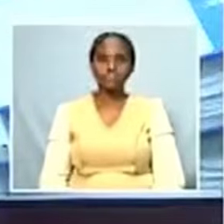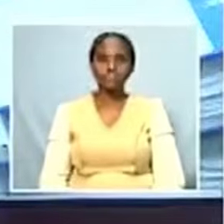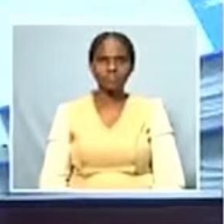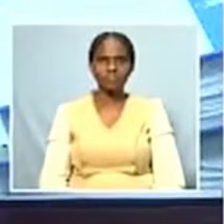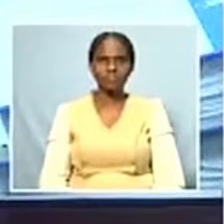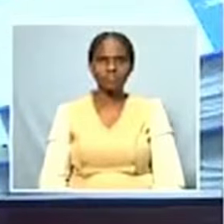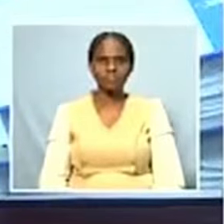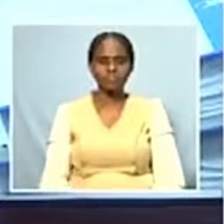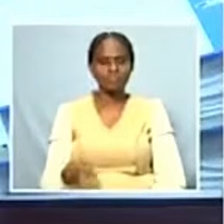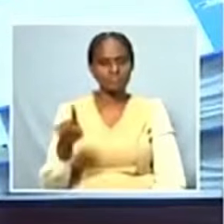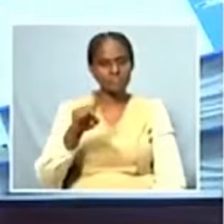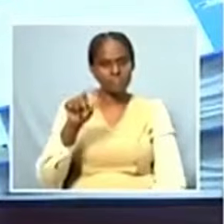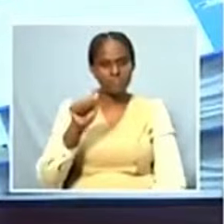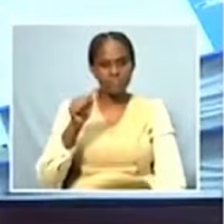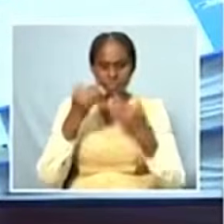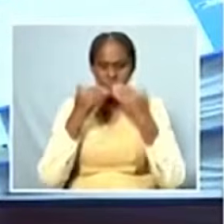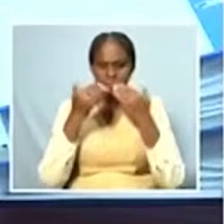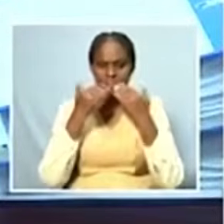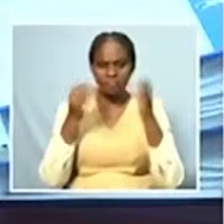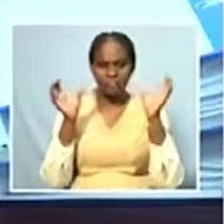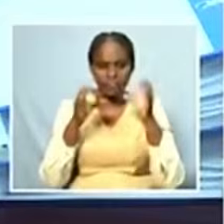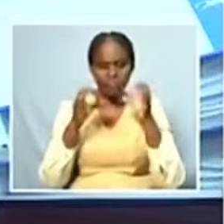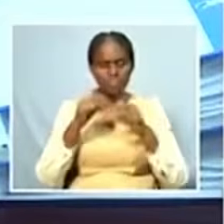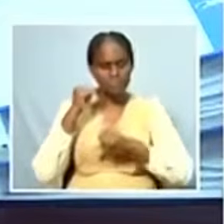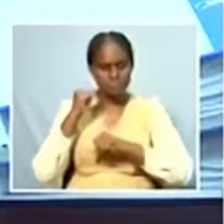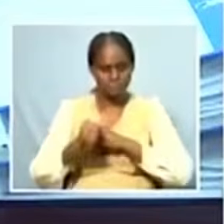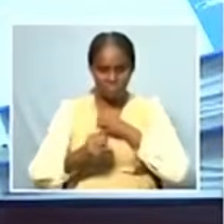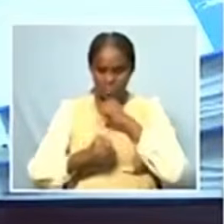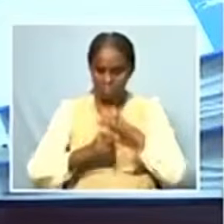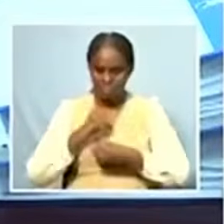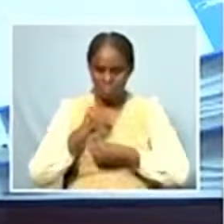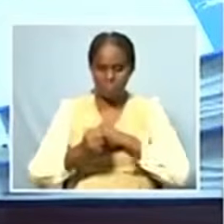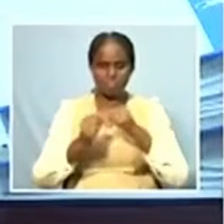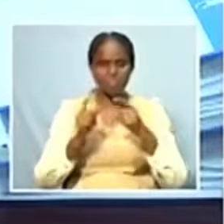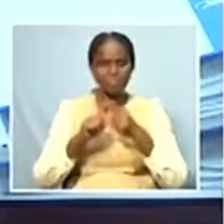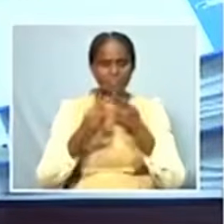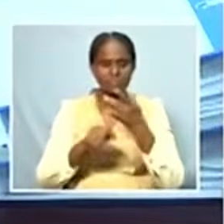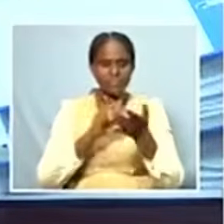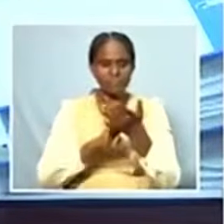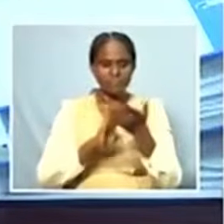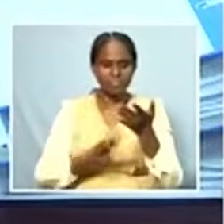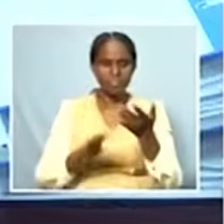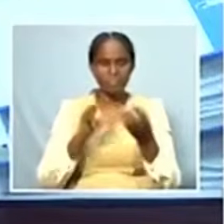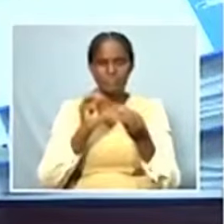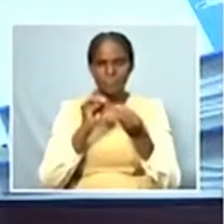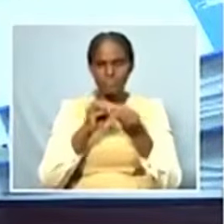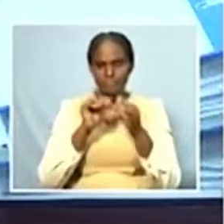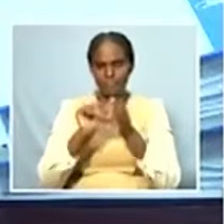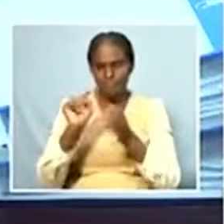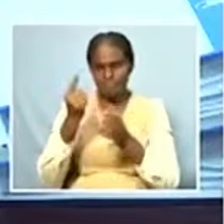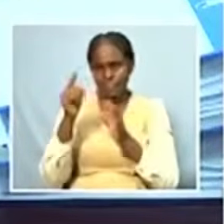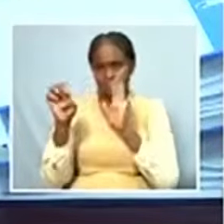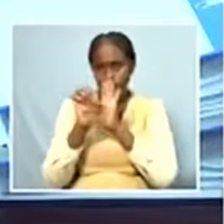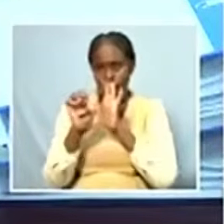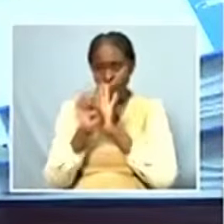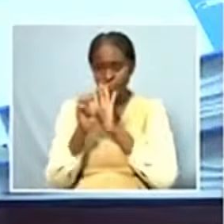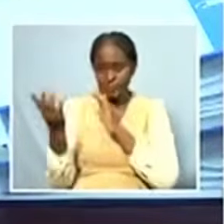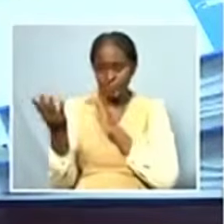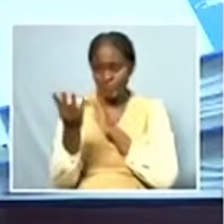Thank you, PS. PS, the committee is struggling to believe that in the first instance